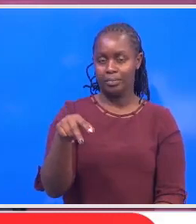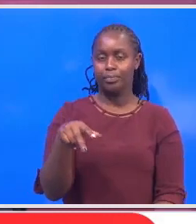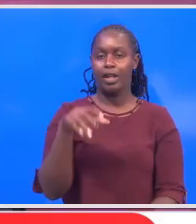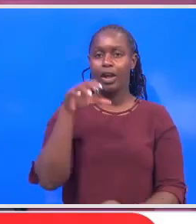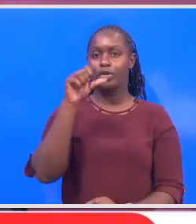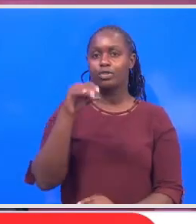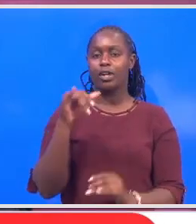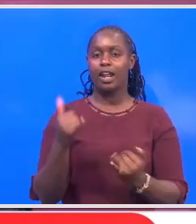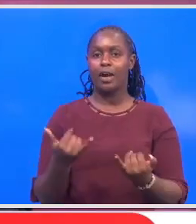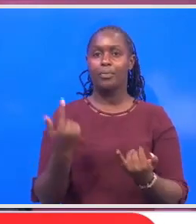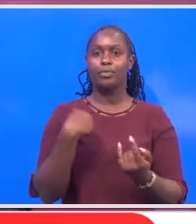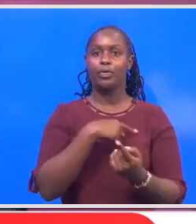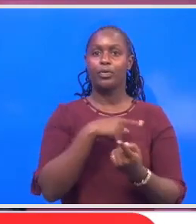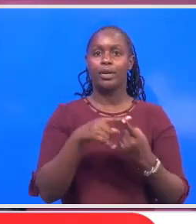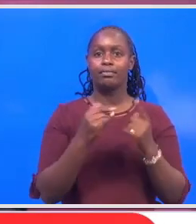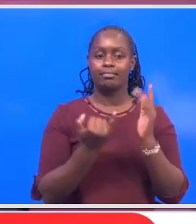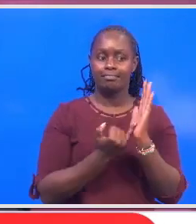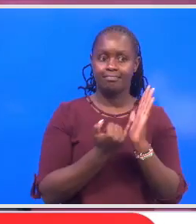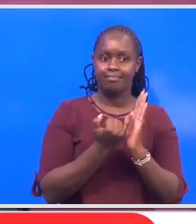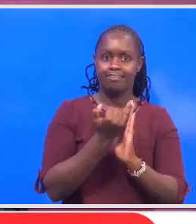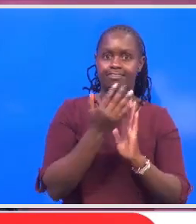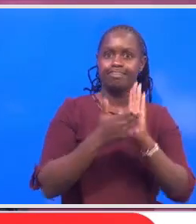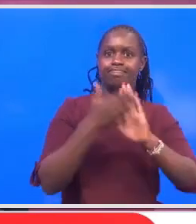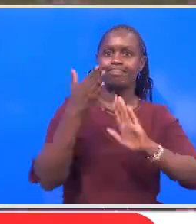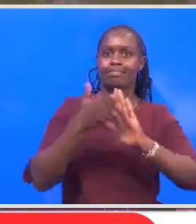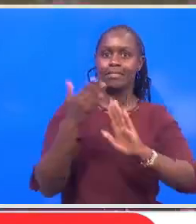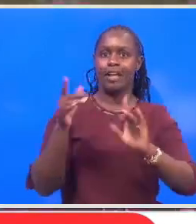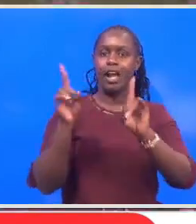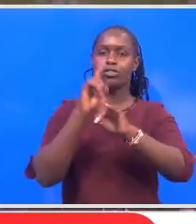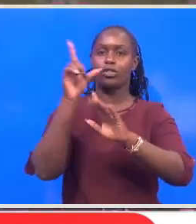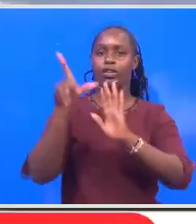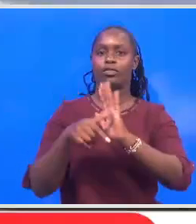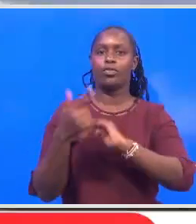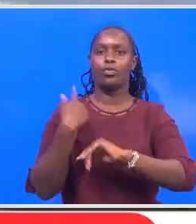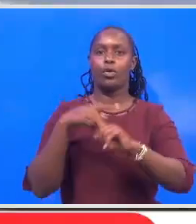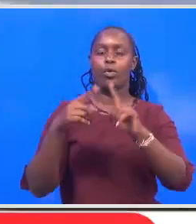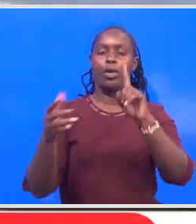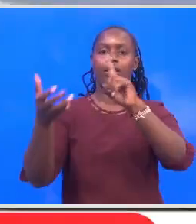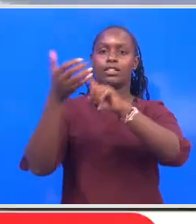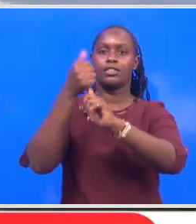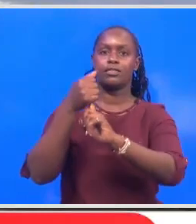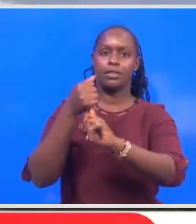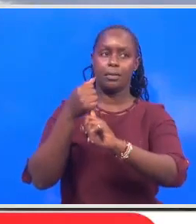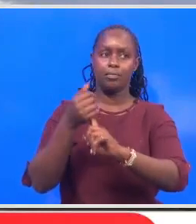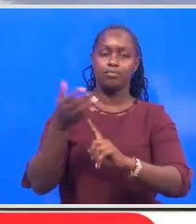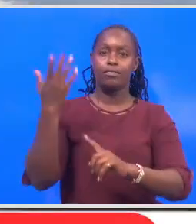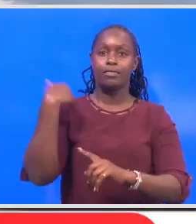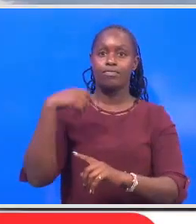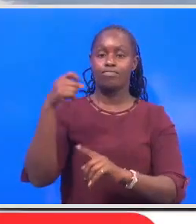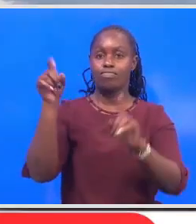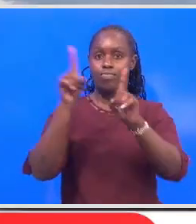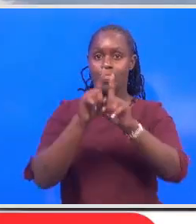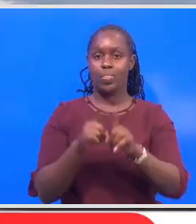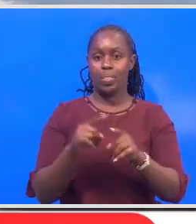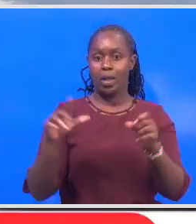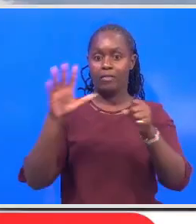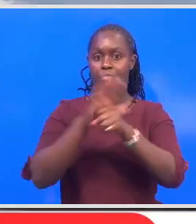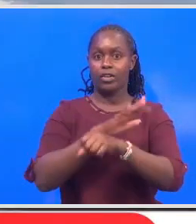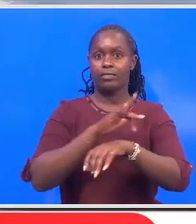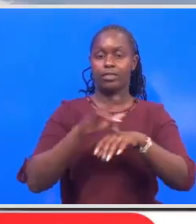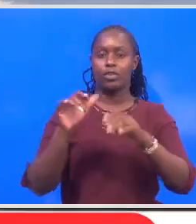So now it's just increasing the pace, and eventually we run. Last mile connectivity has also been in full effect,